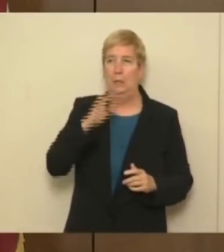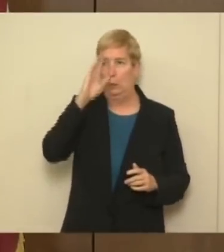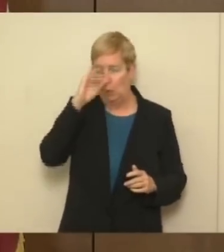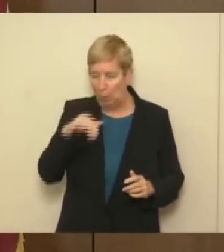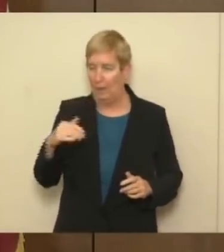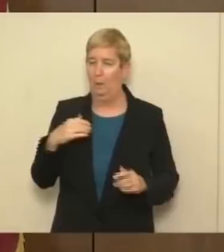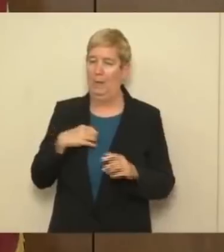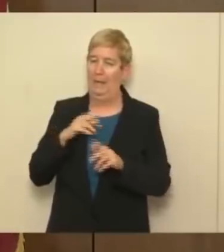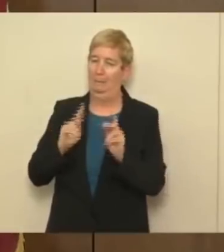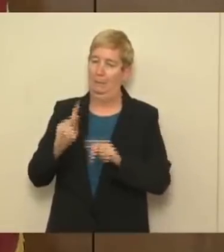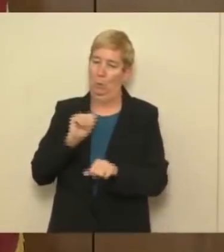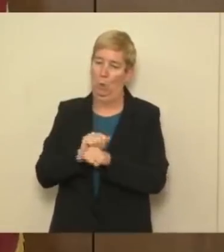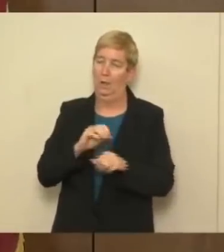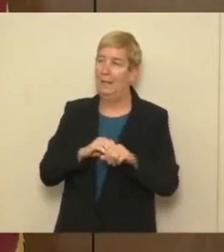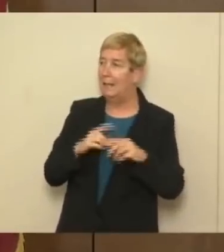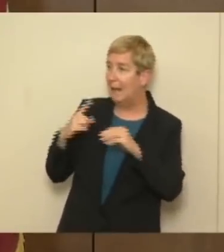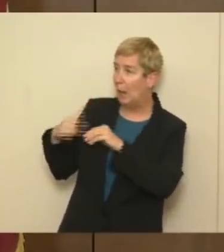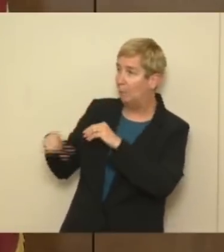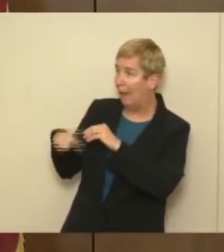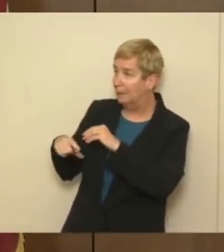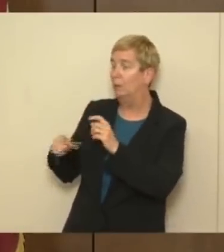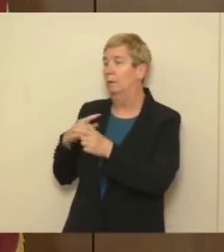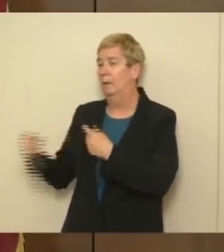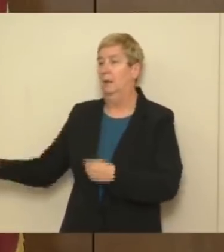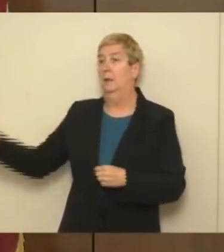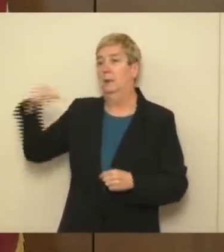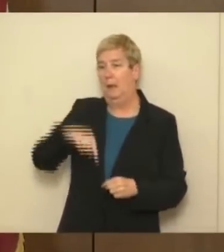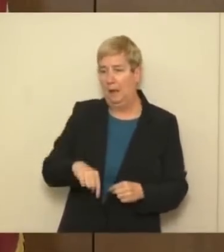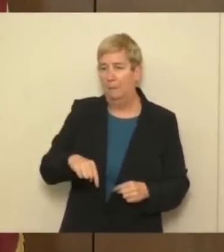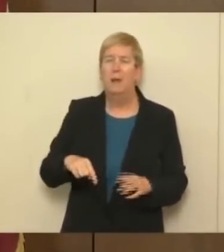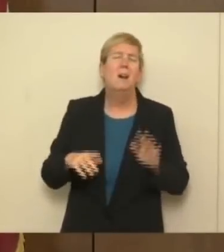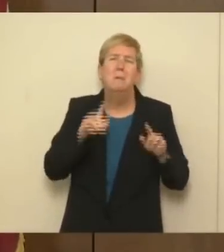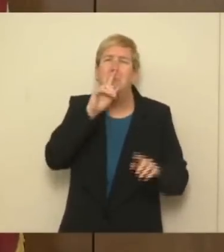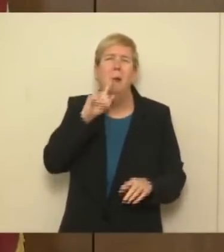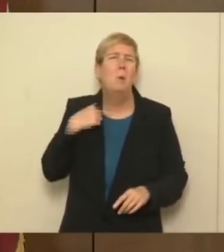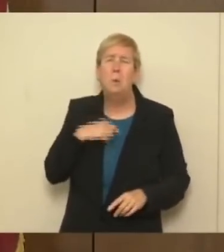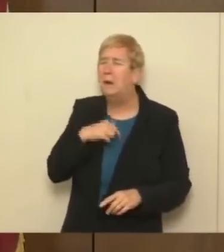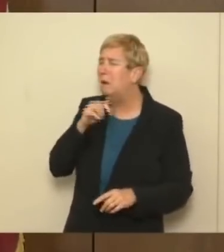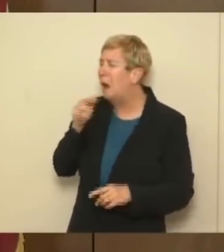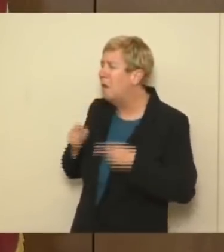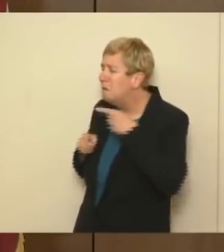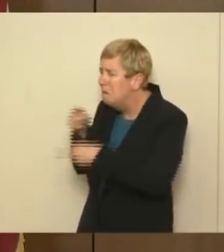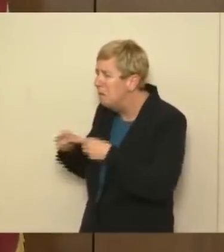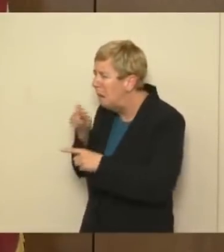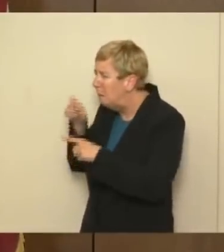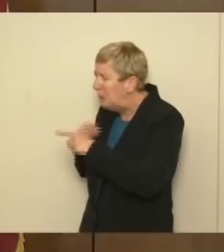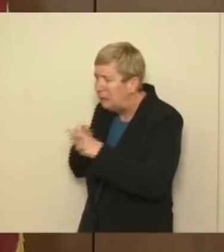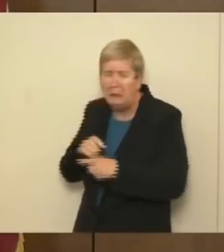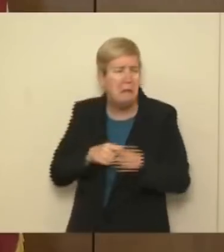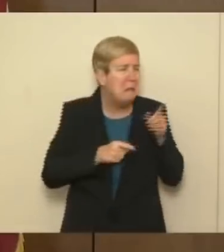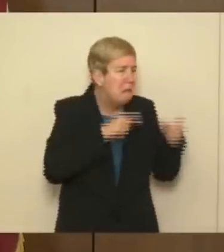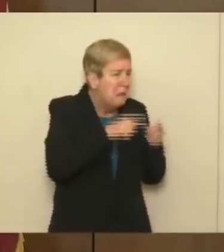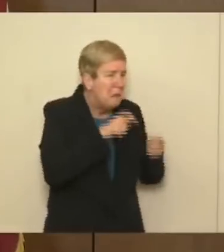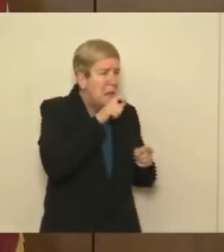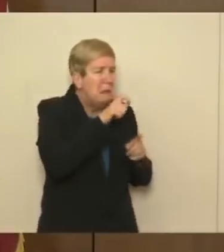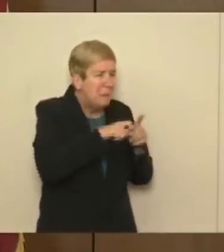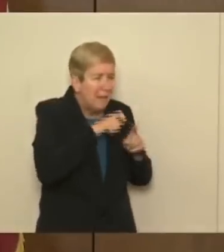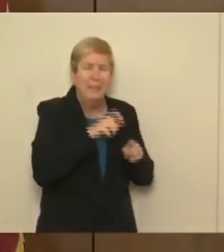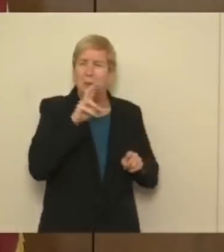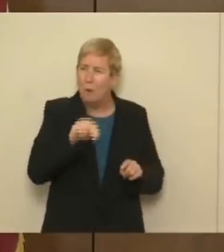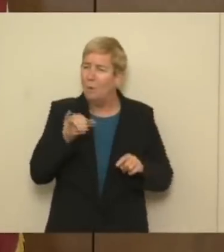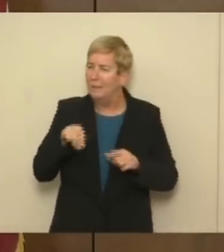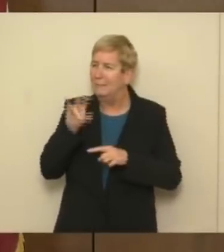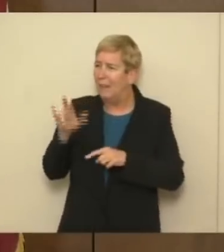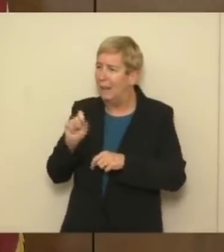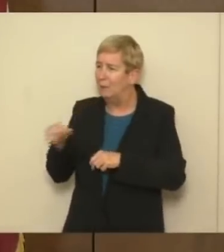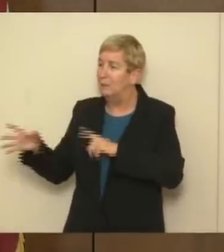El Paso. And this is not something where we're picking on any person or state. This virus moves with people,